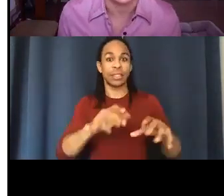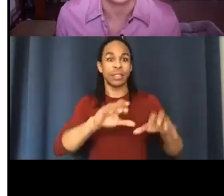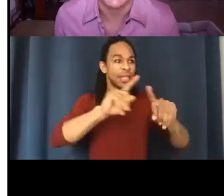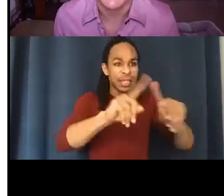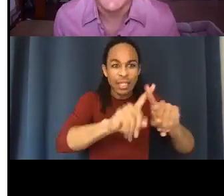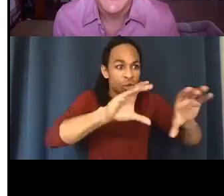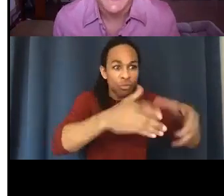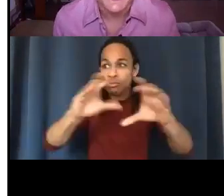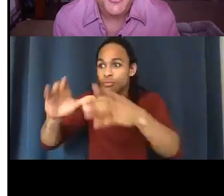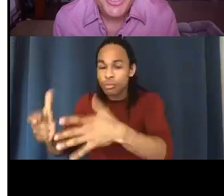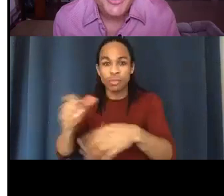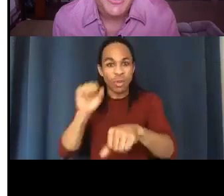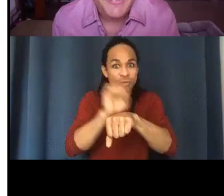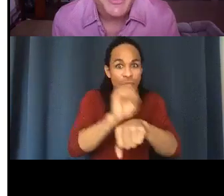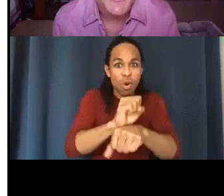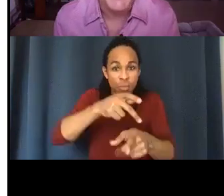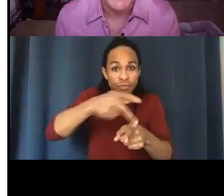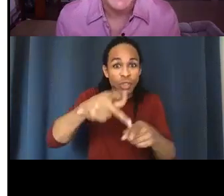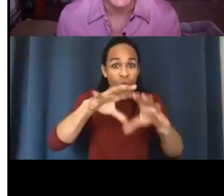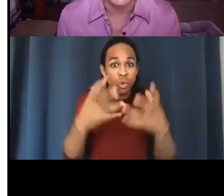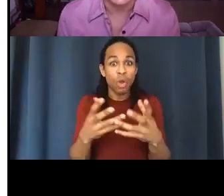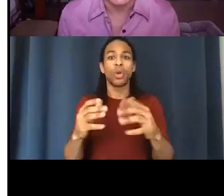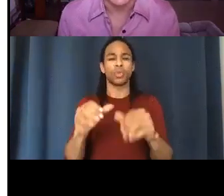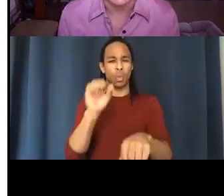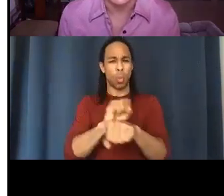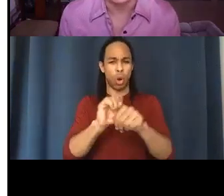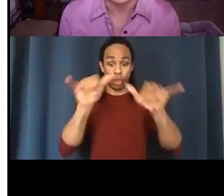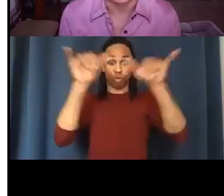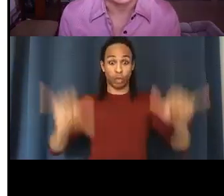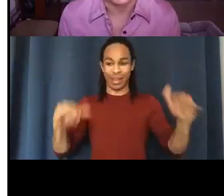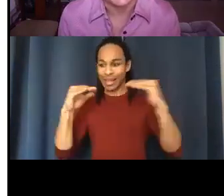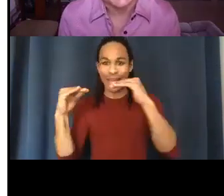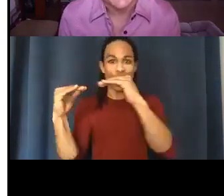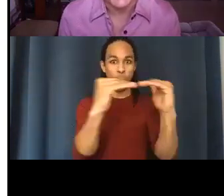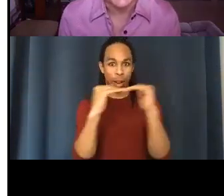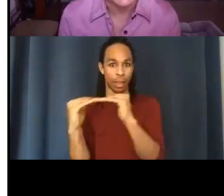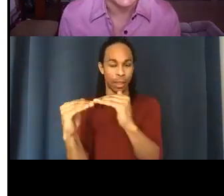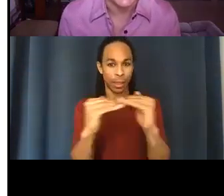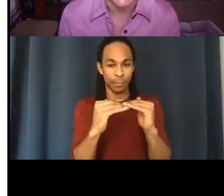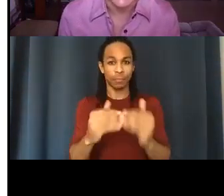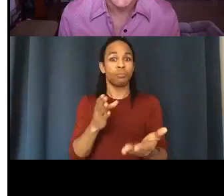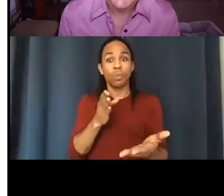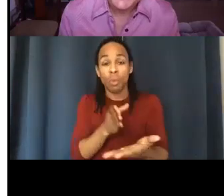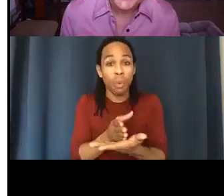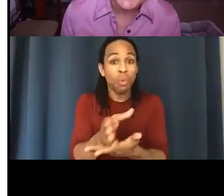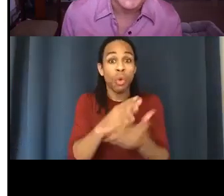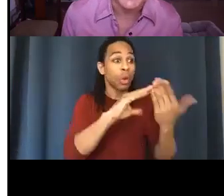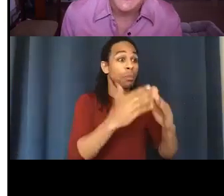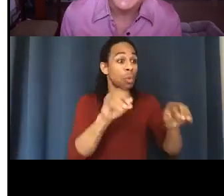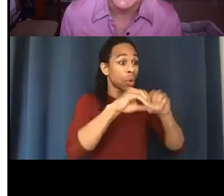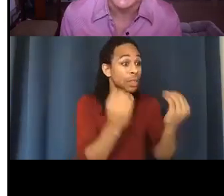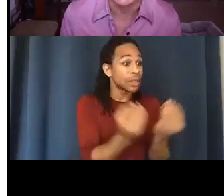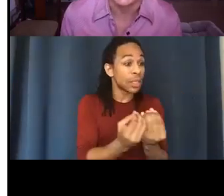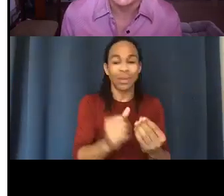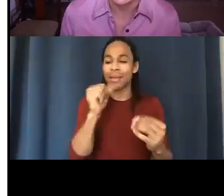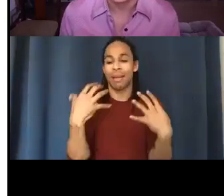health inequalities at structural levels. Through collaboration with community organizations, non-health sectors such as